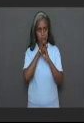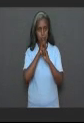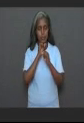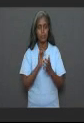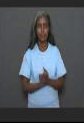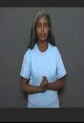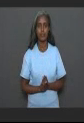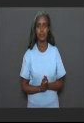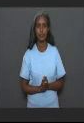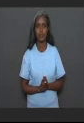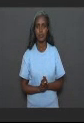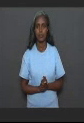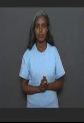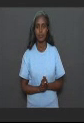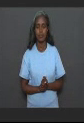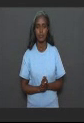Time's up.